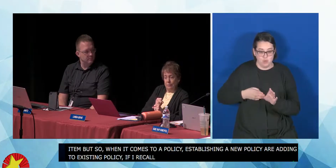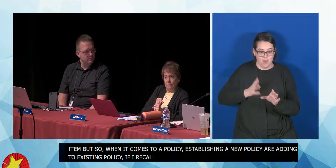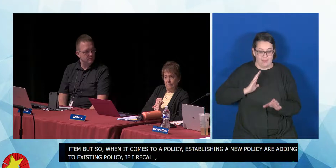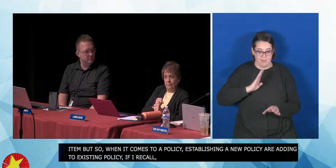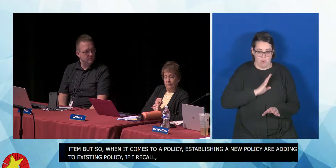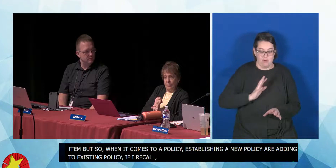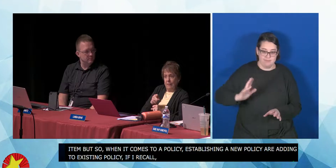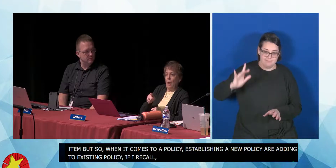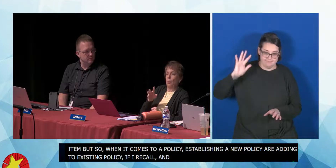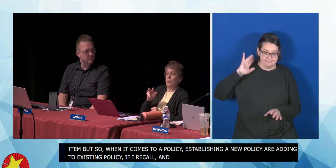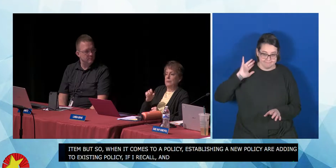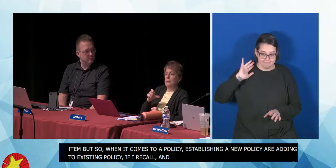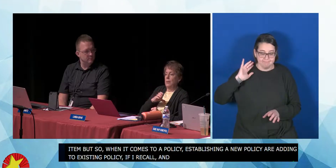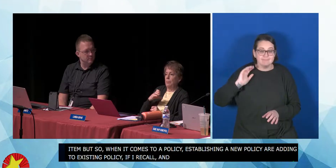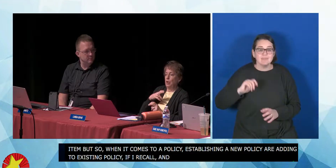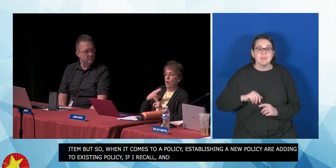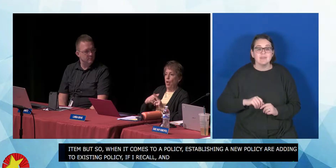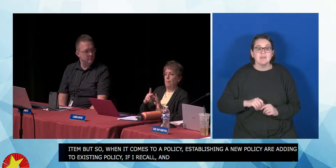very first year on the board,